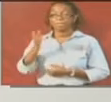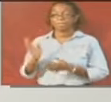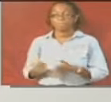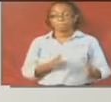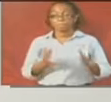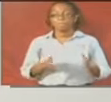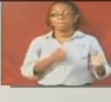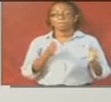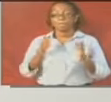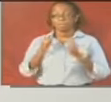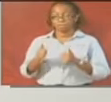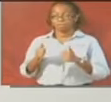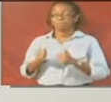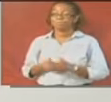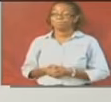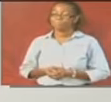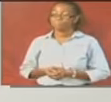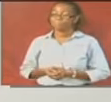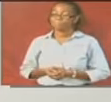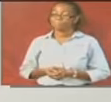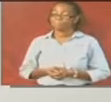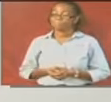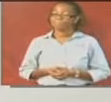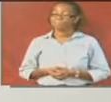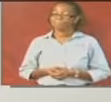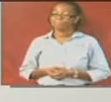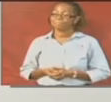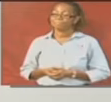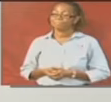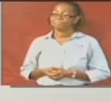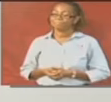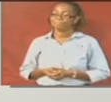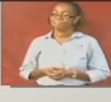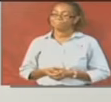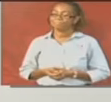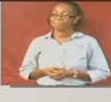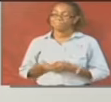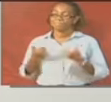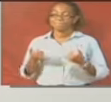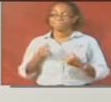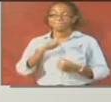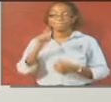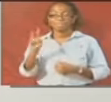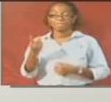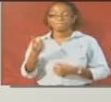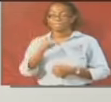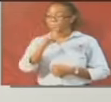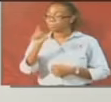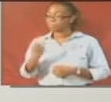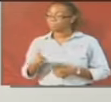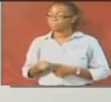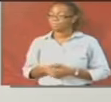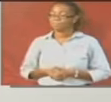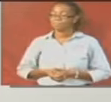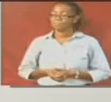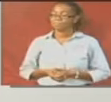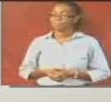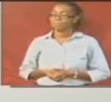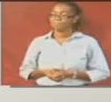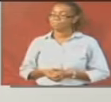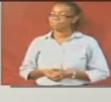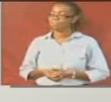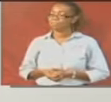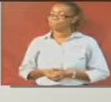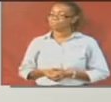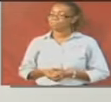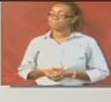established plan. Now, with respect to the second question, I'm not sure exactly what difficulty you're referring to.